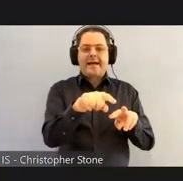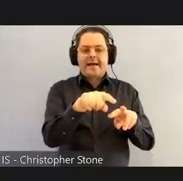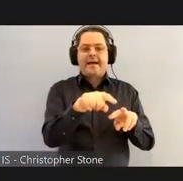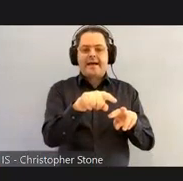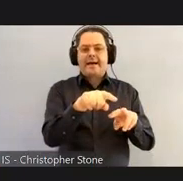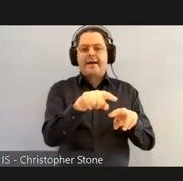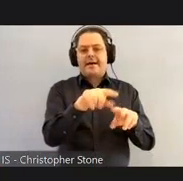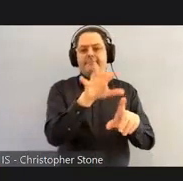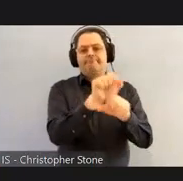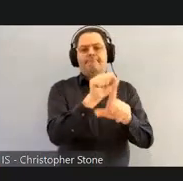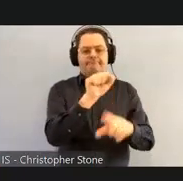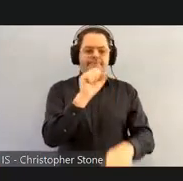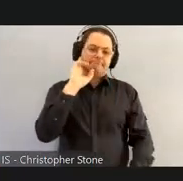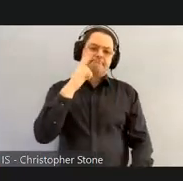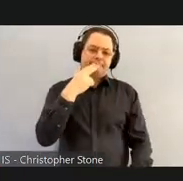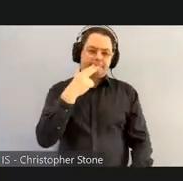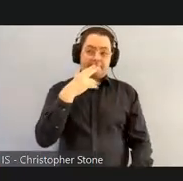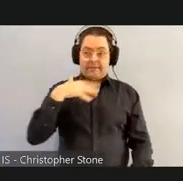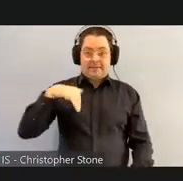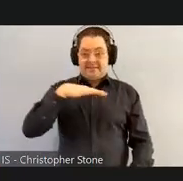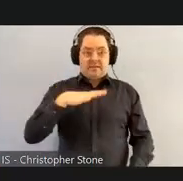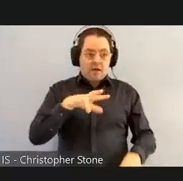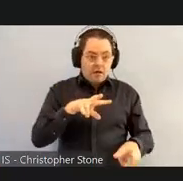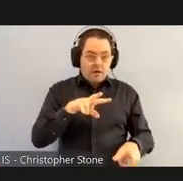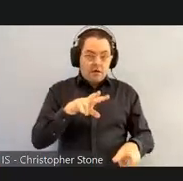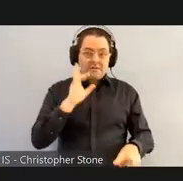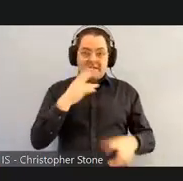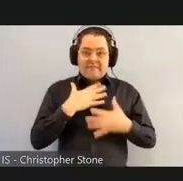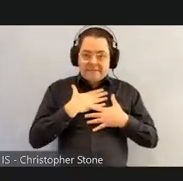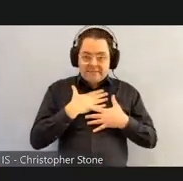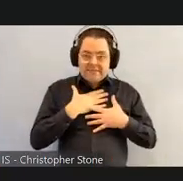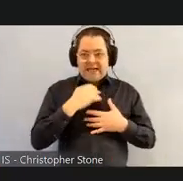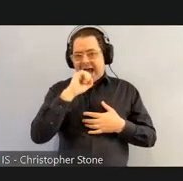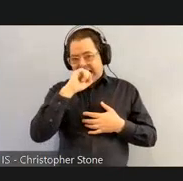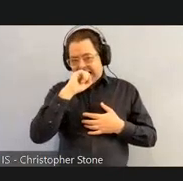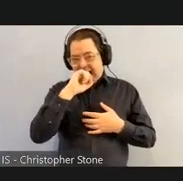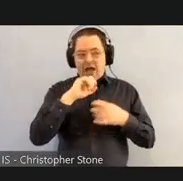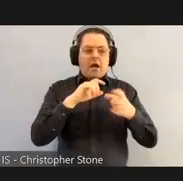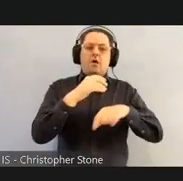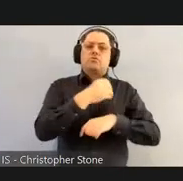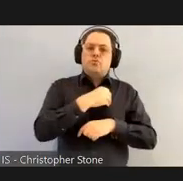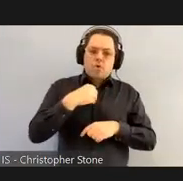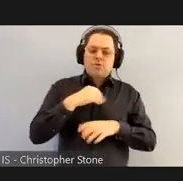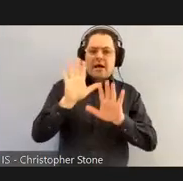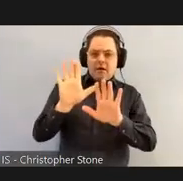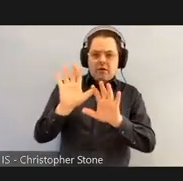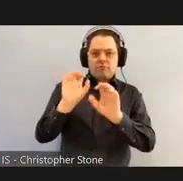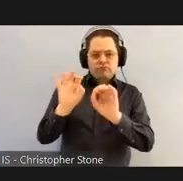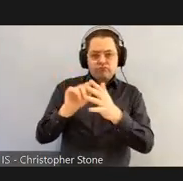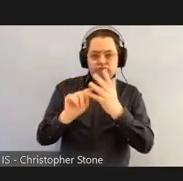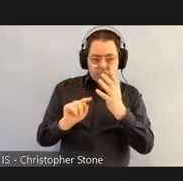We all got stressed, but this doctor was with us and the nursing team. They gave